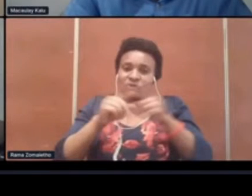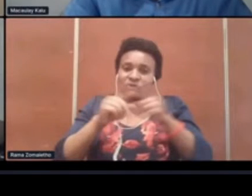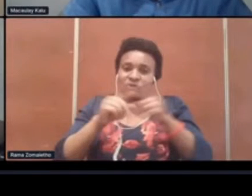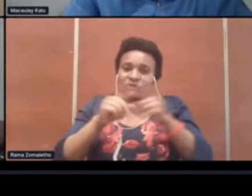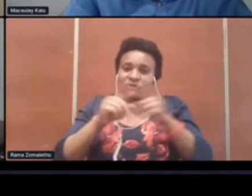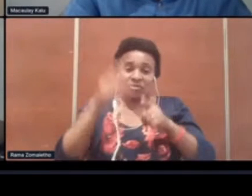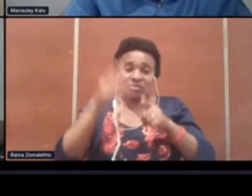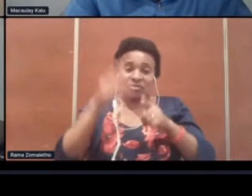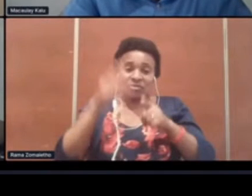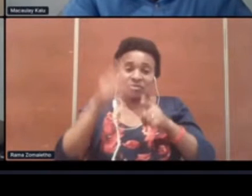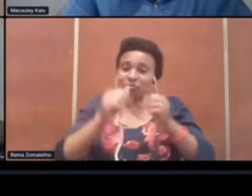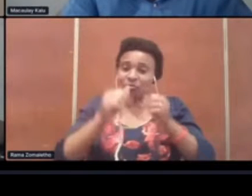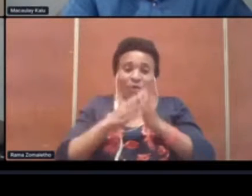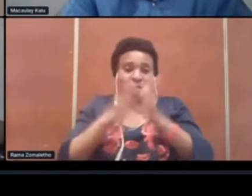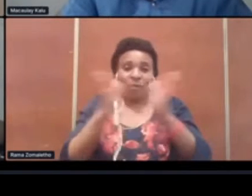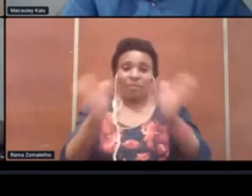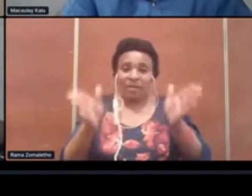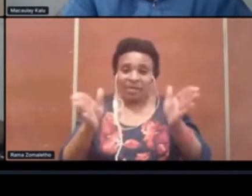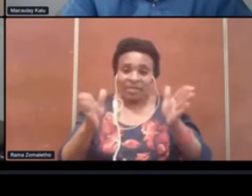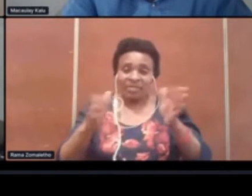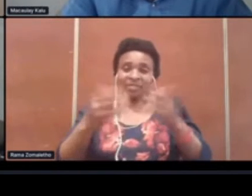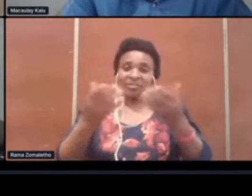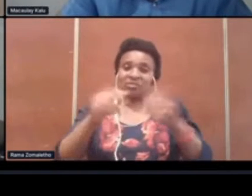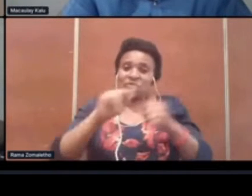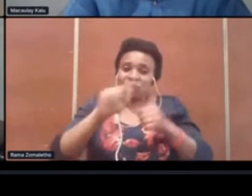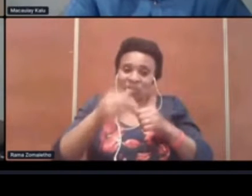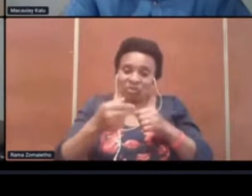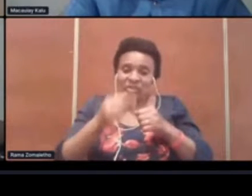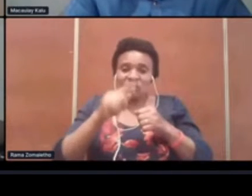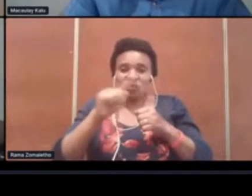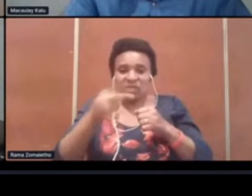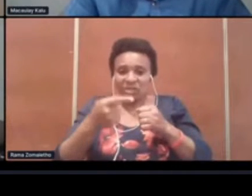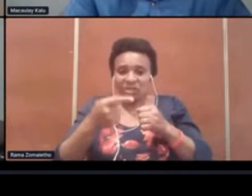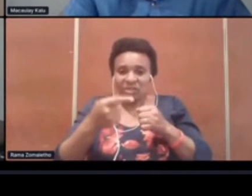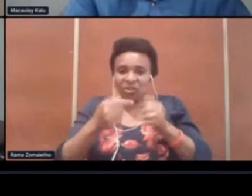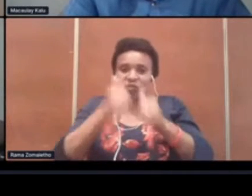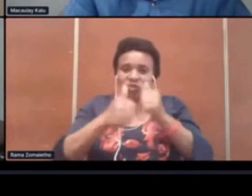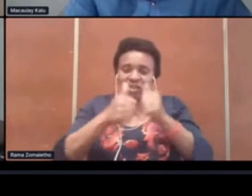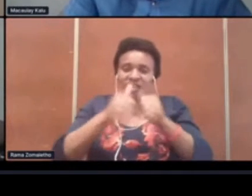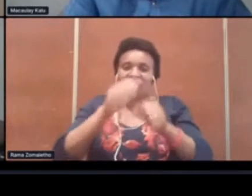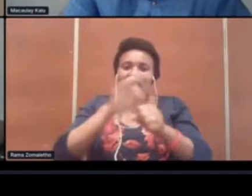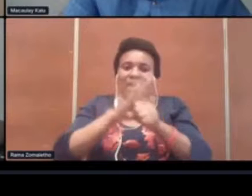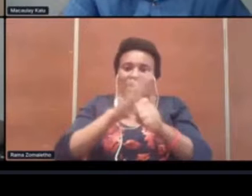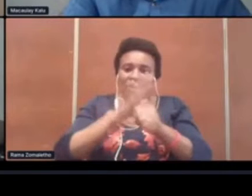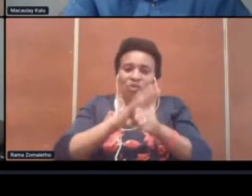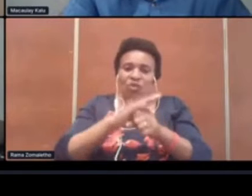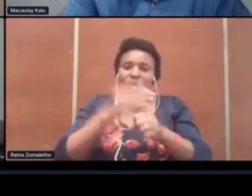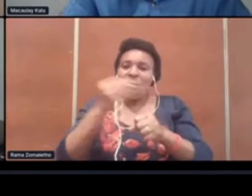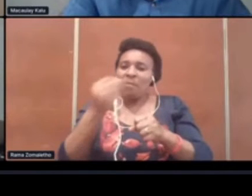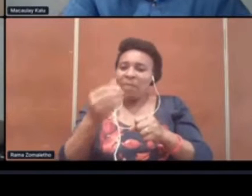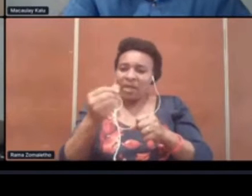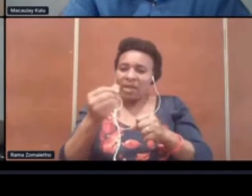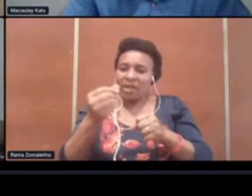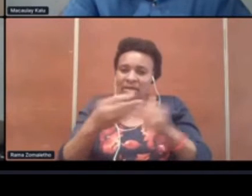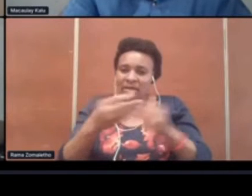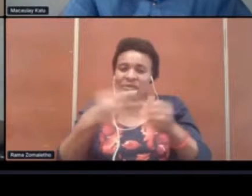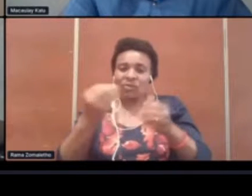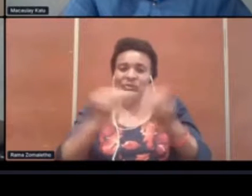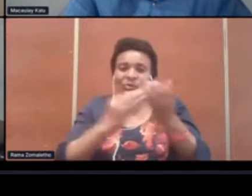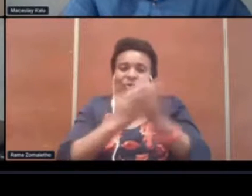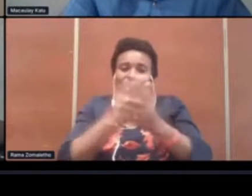all that, which a lot of money also go through the process of diasporans traveling into the